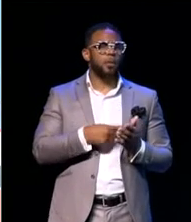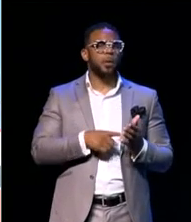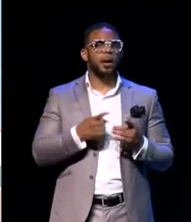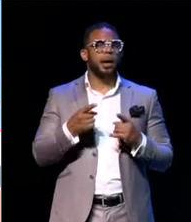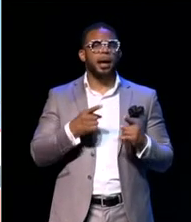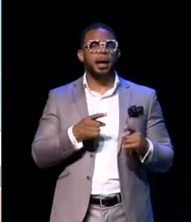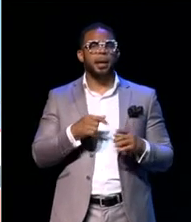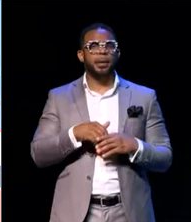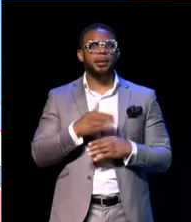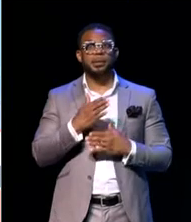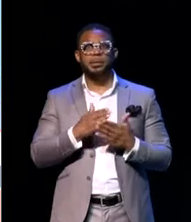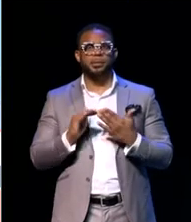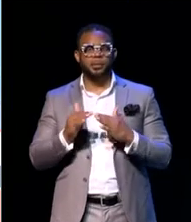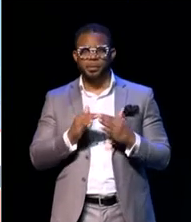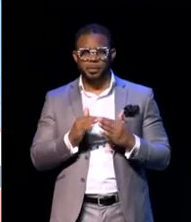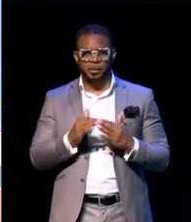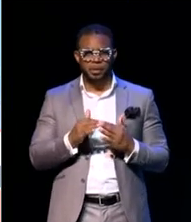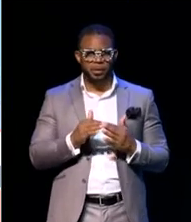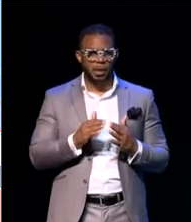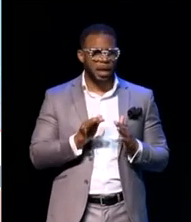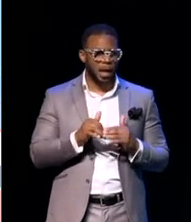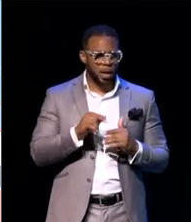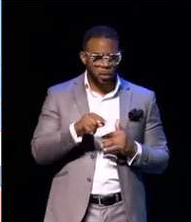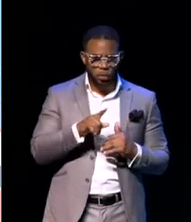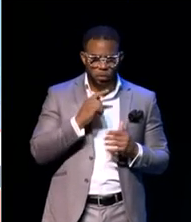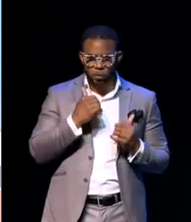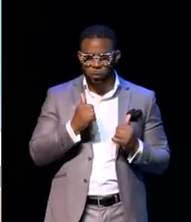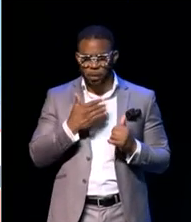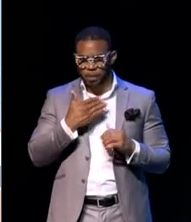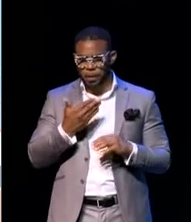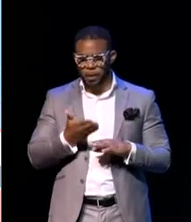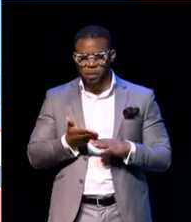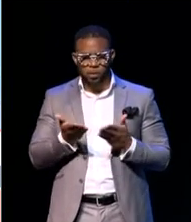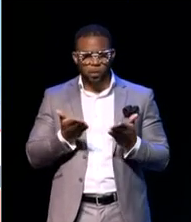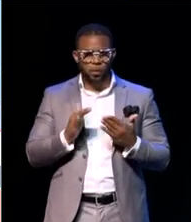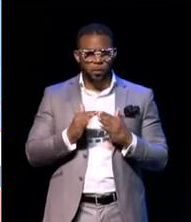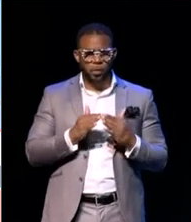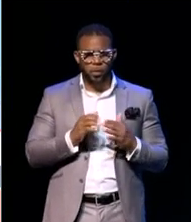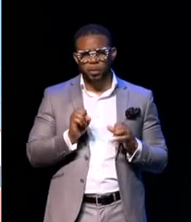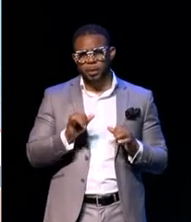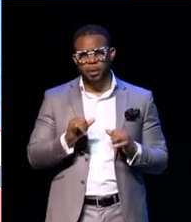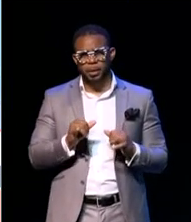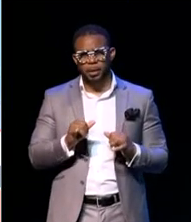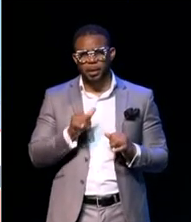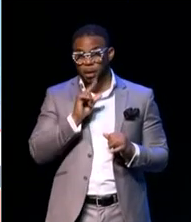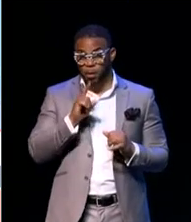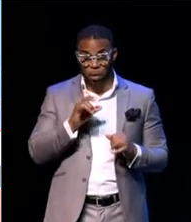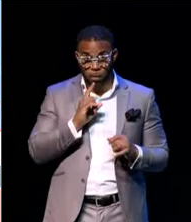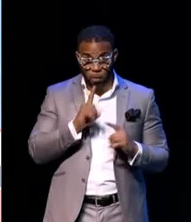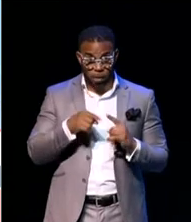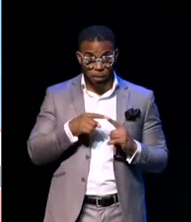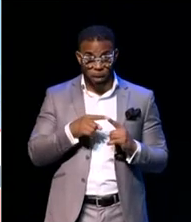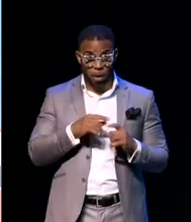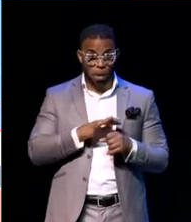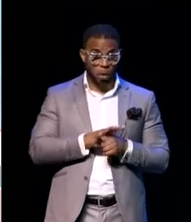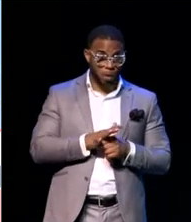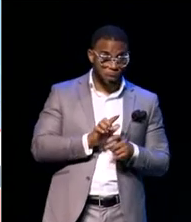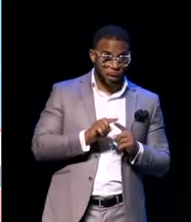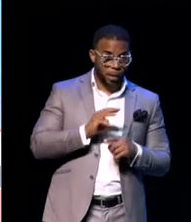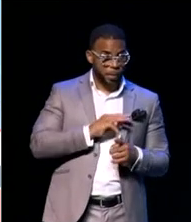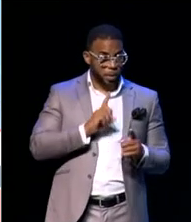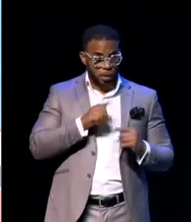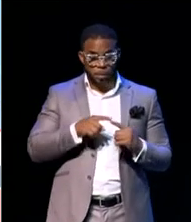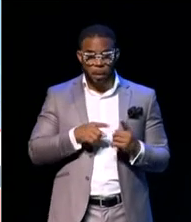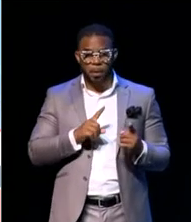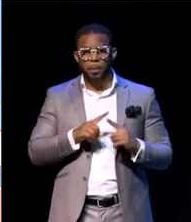is happening in some communities and how you all are trying to better serve those communities, so that not only are we talking about COVID, as the mayor